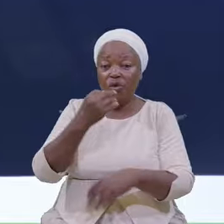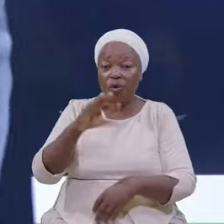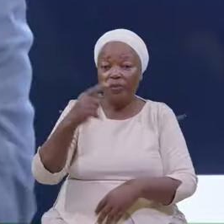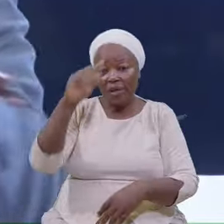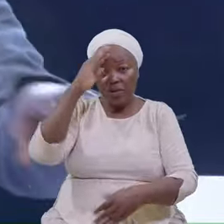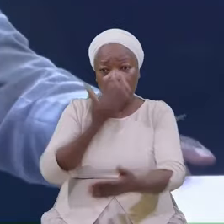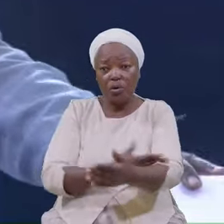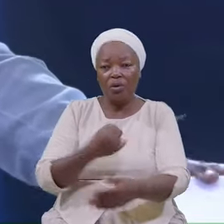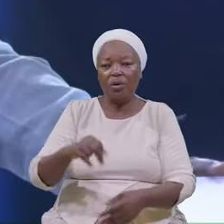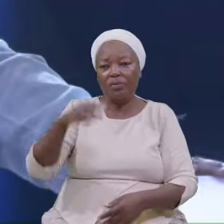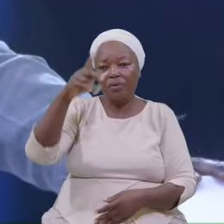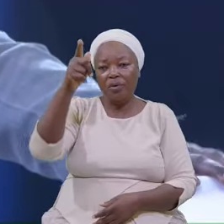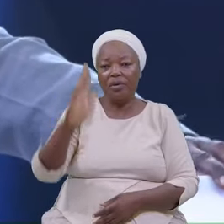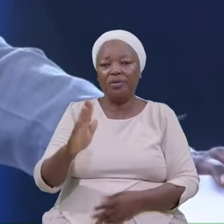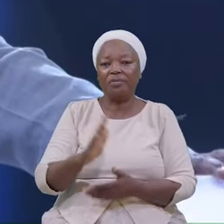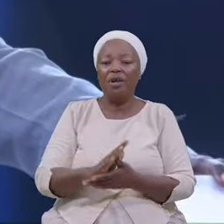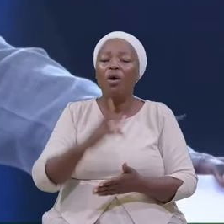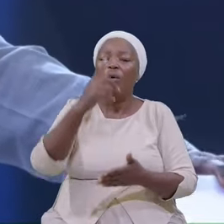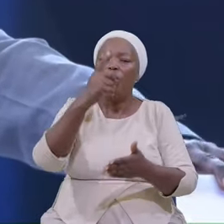The faith of the Son of God. La foi au Fils de Dieu.